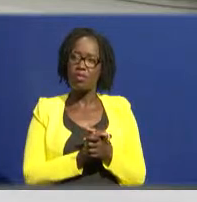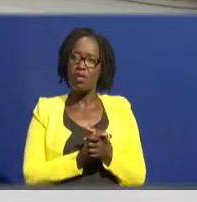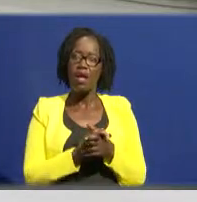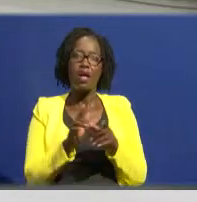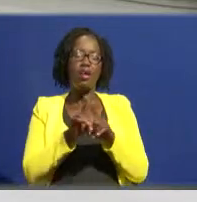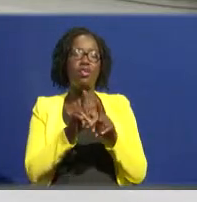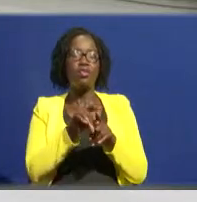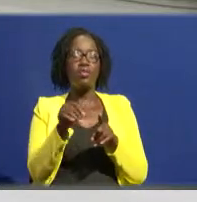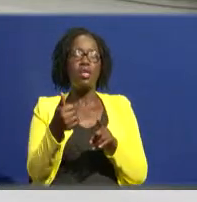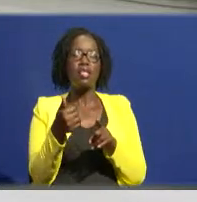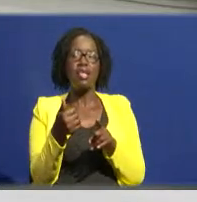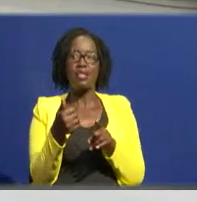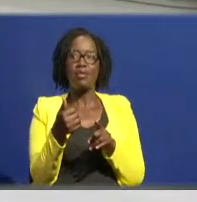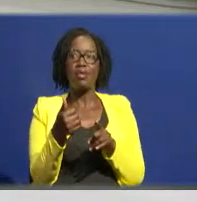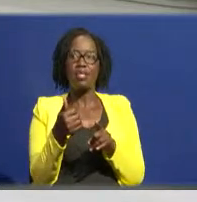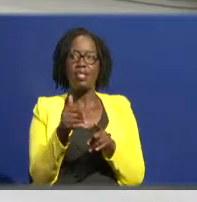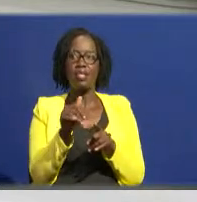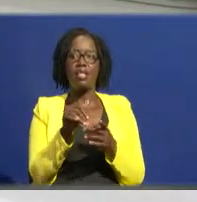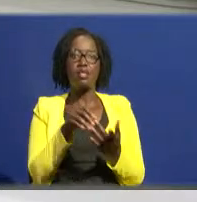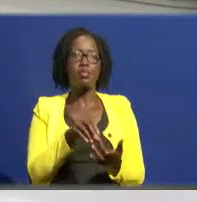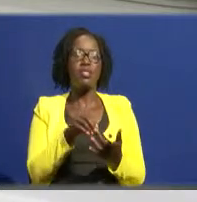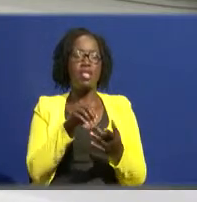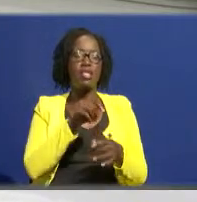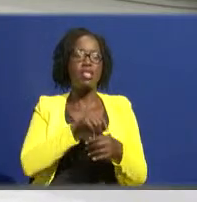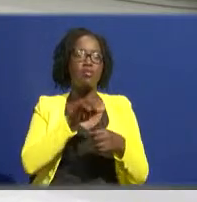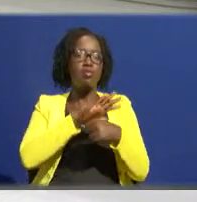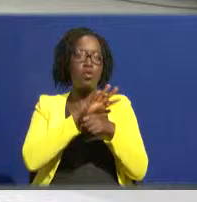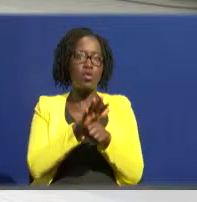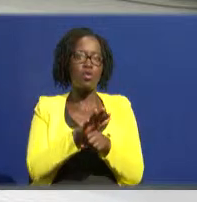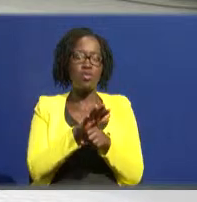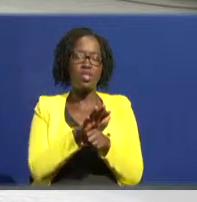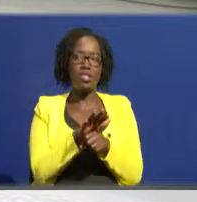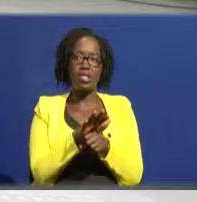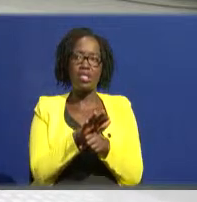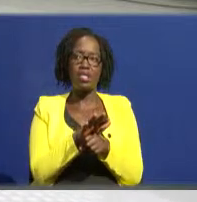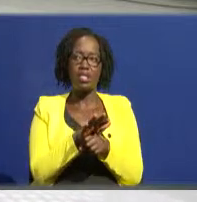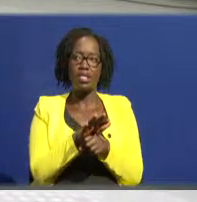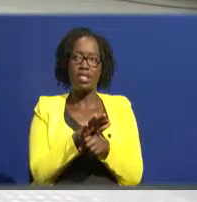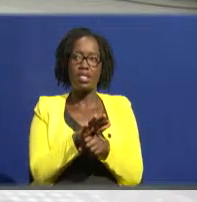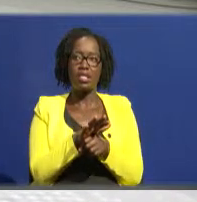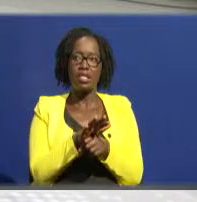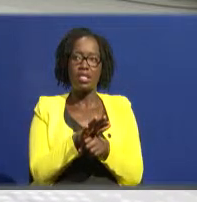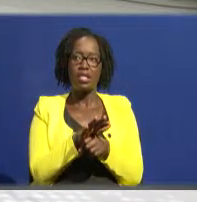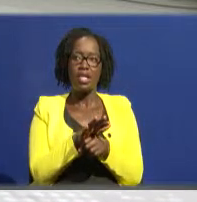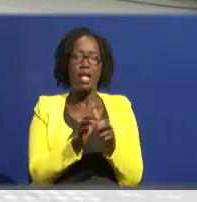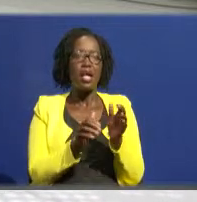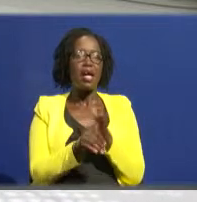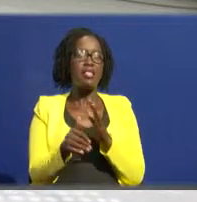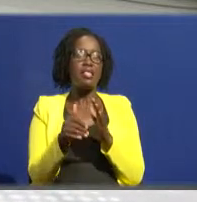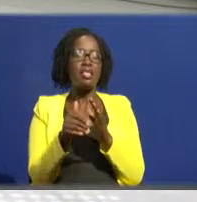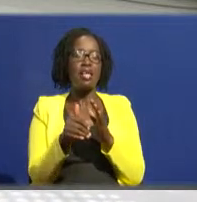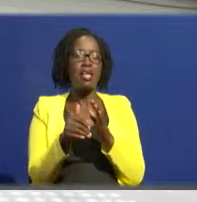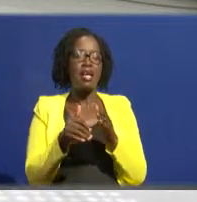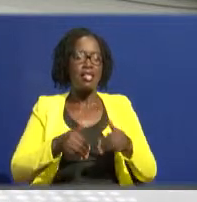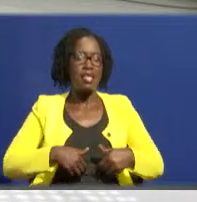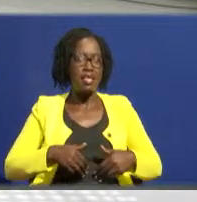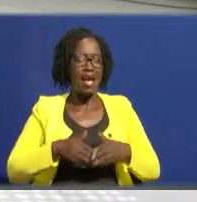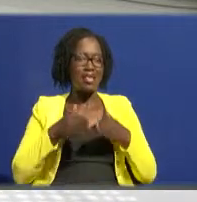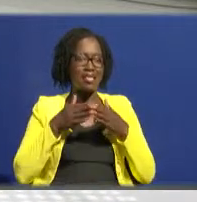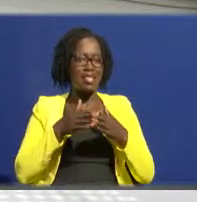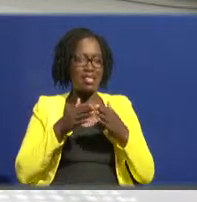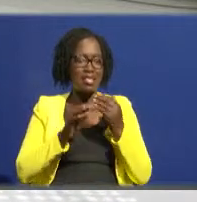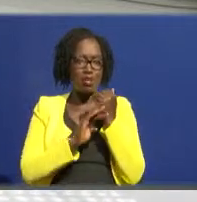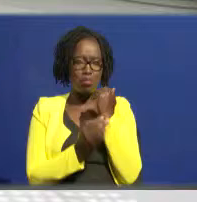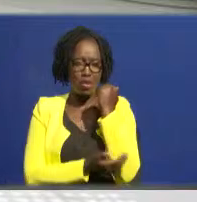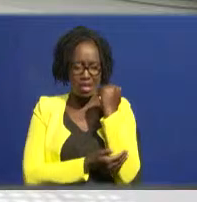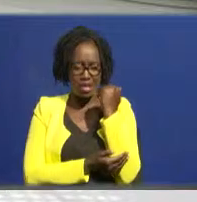also another fight, and especially during the COVID-19 pandemic was quite rampant, that is underage sex and also underage